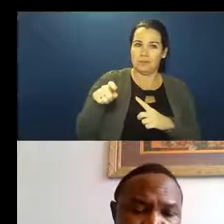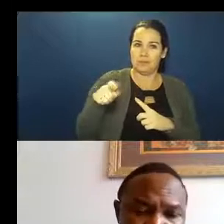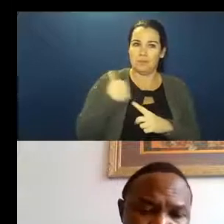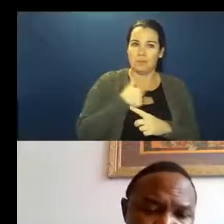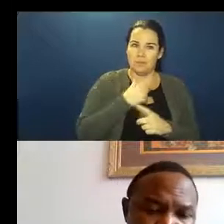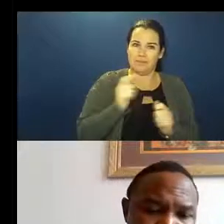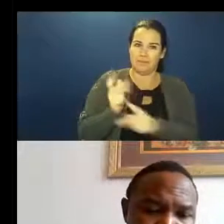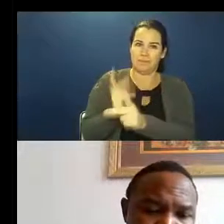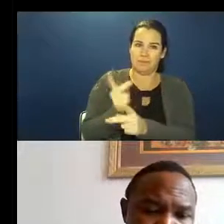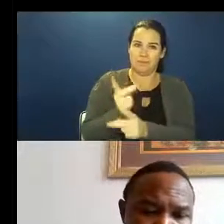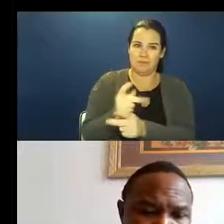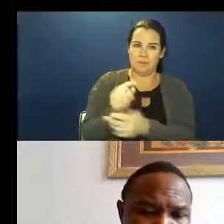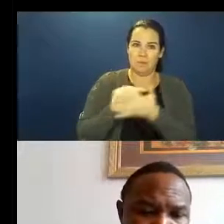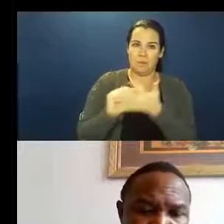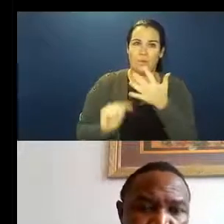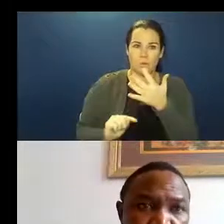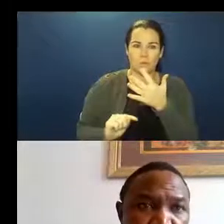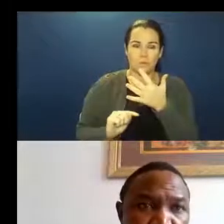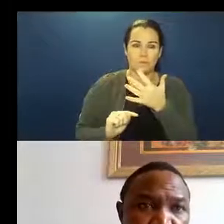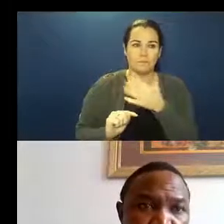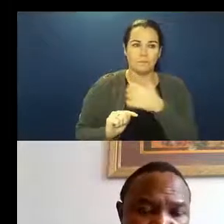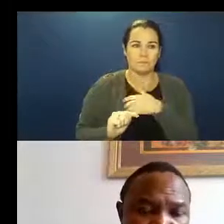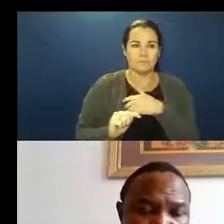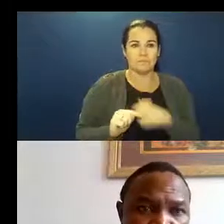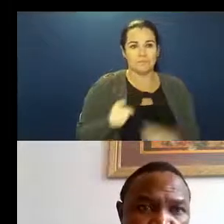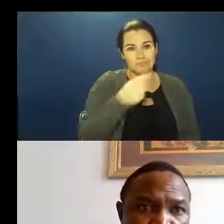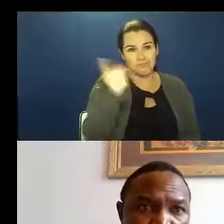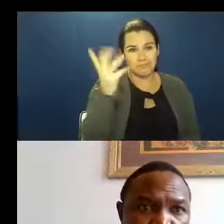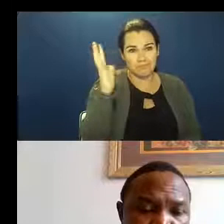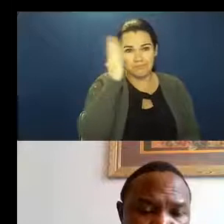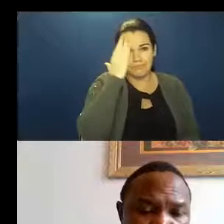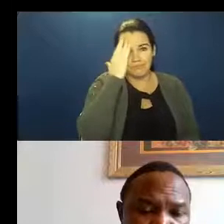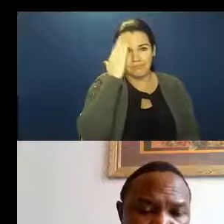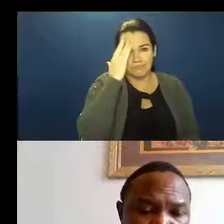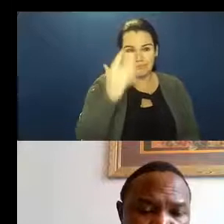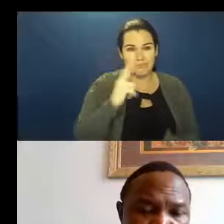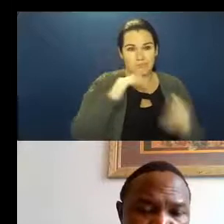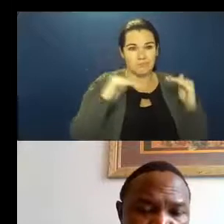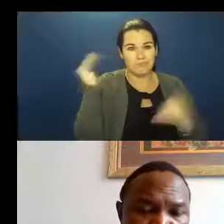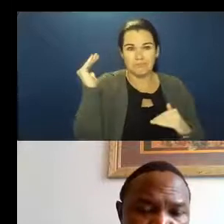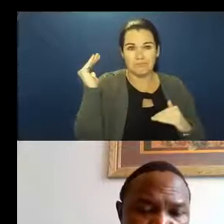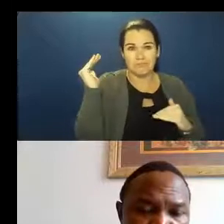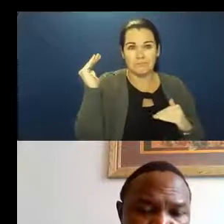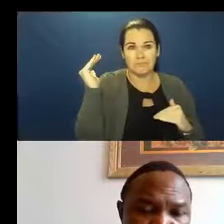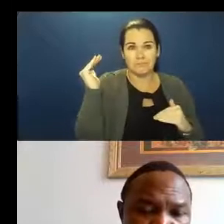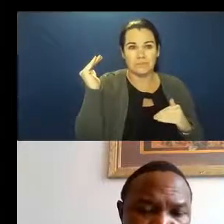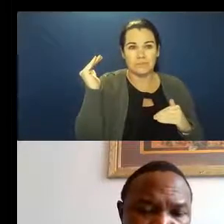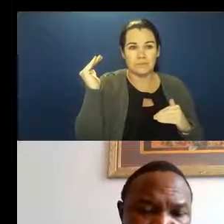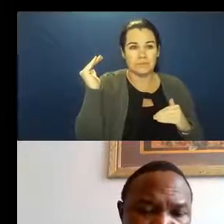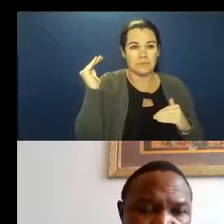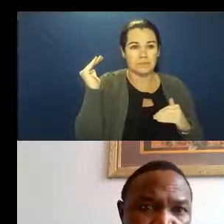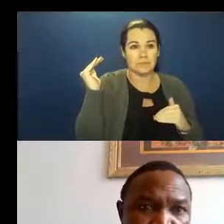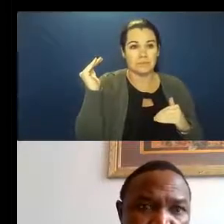taken care of, because as you know, what's going on, kind of it's a disparity between